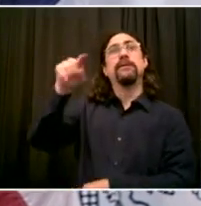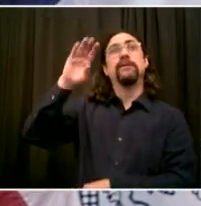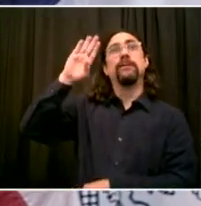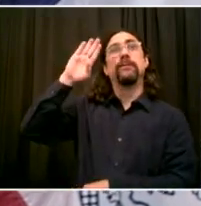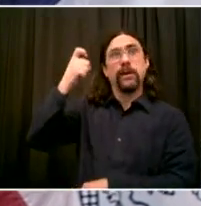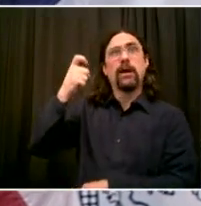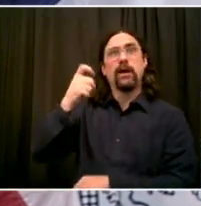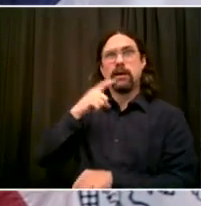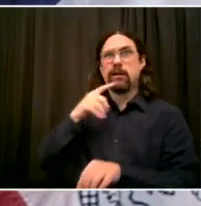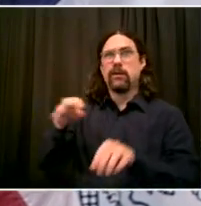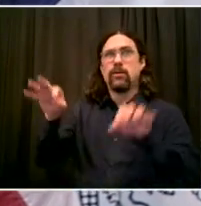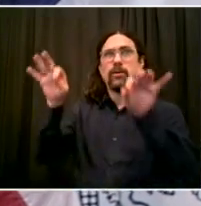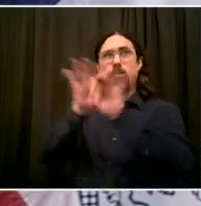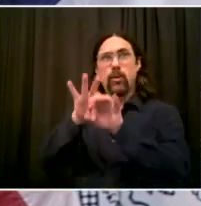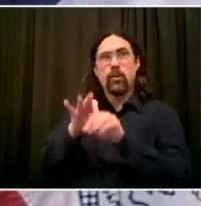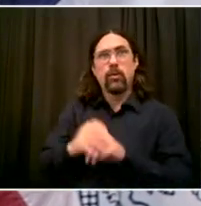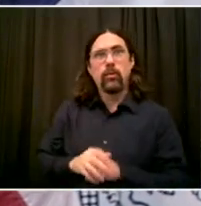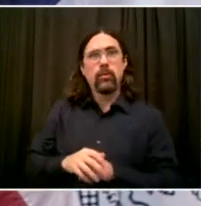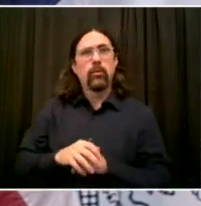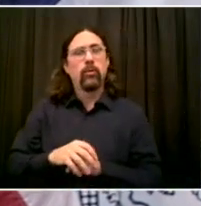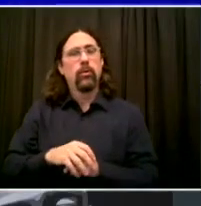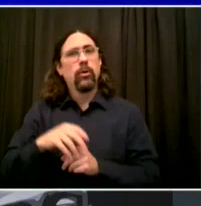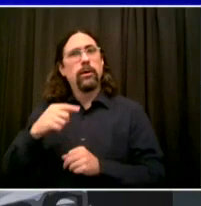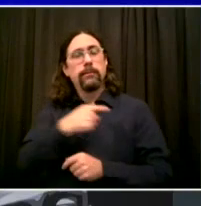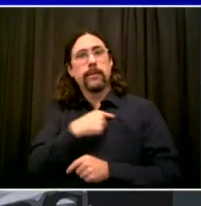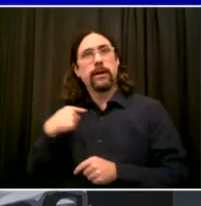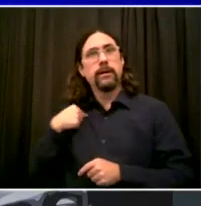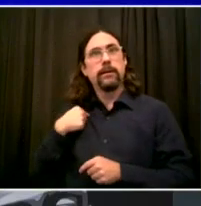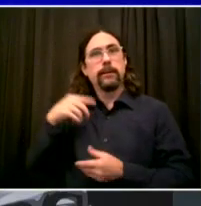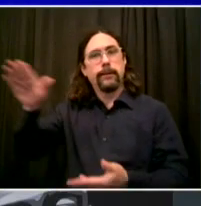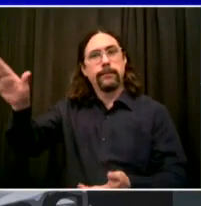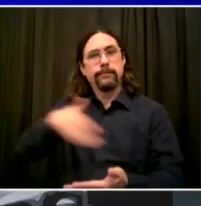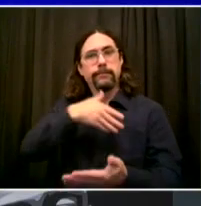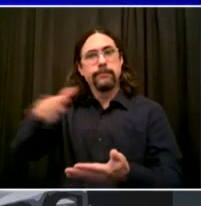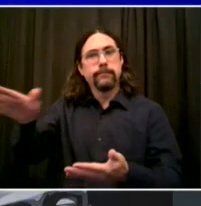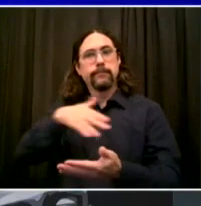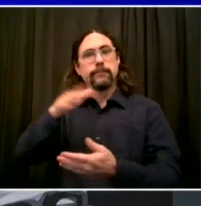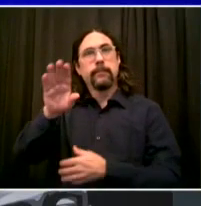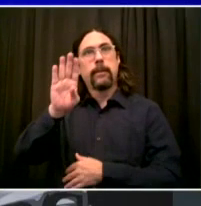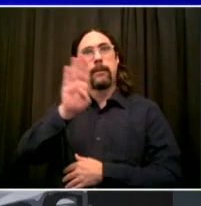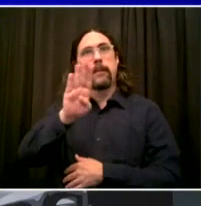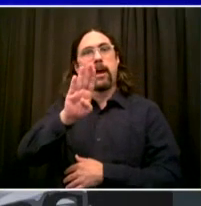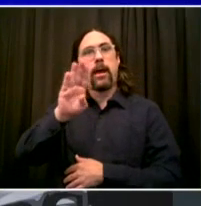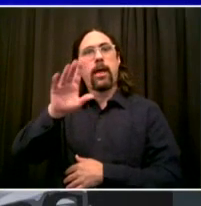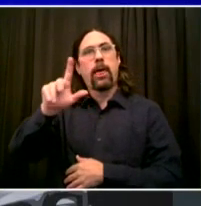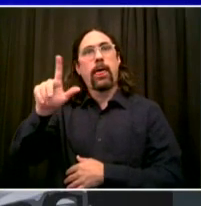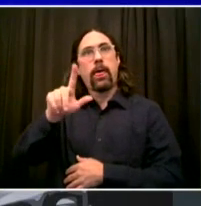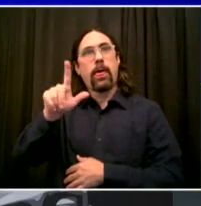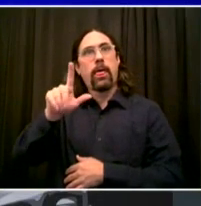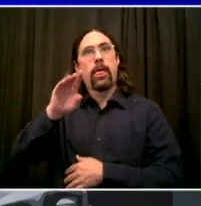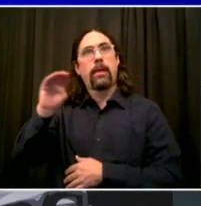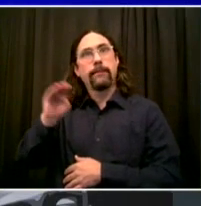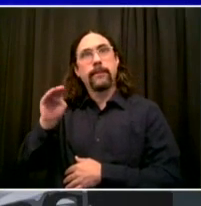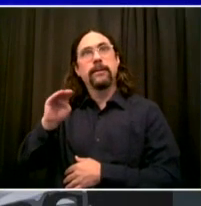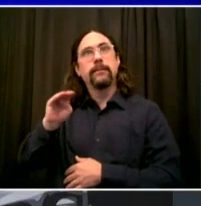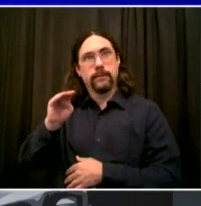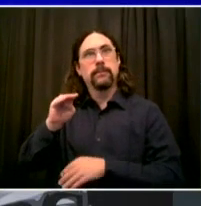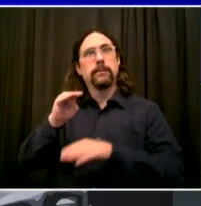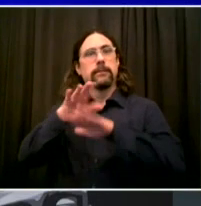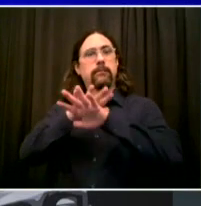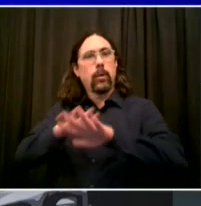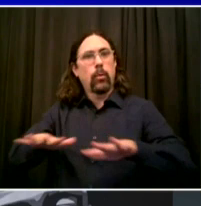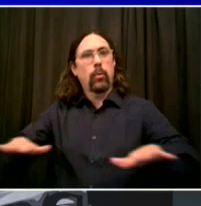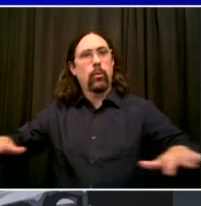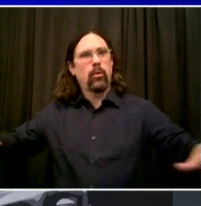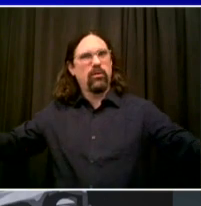Two, the bill signing, 6 important pieces of legislation, all aimed at reform, all aimed at